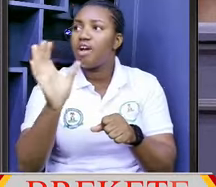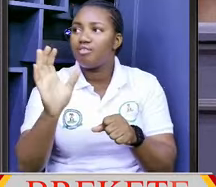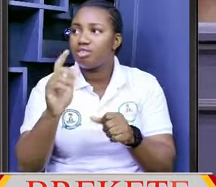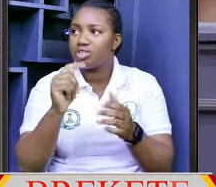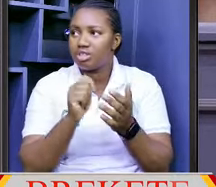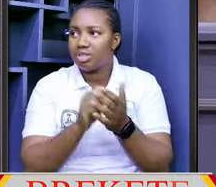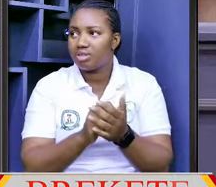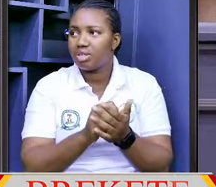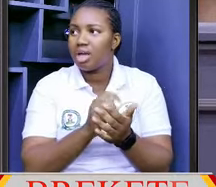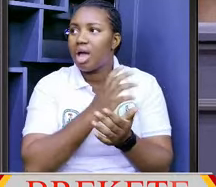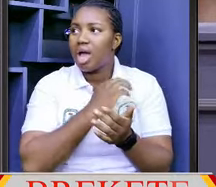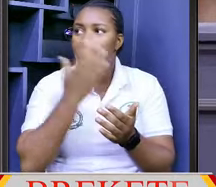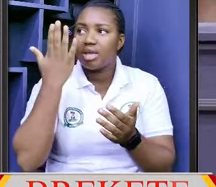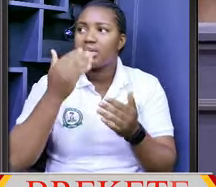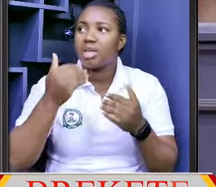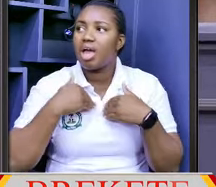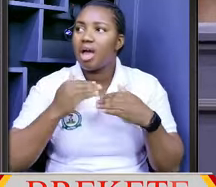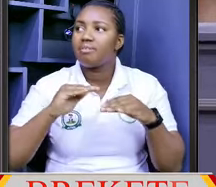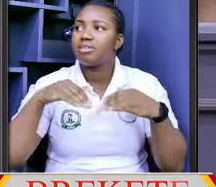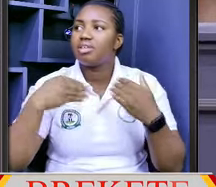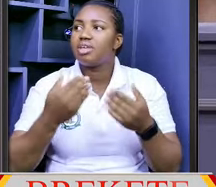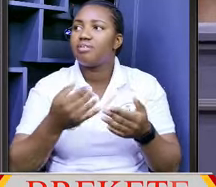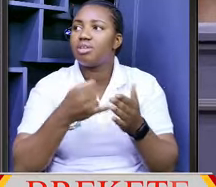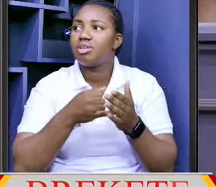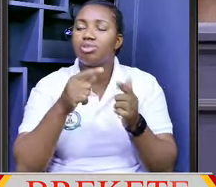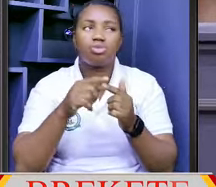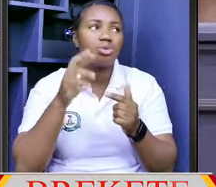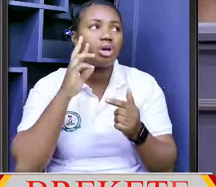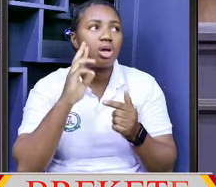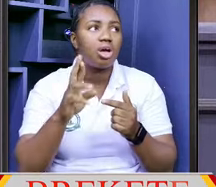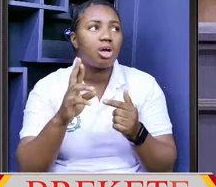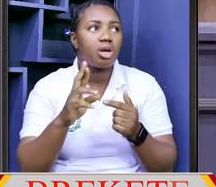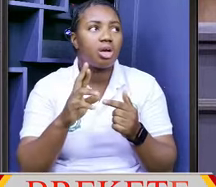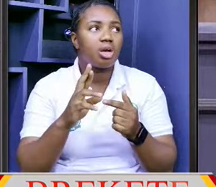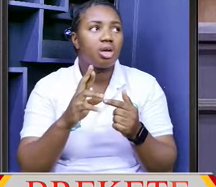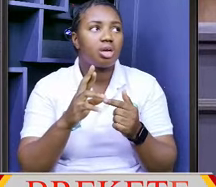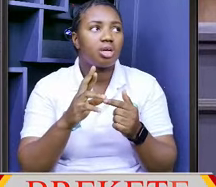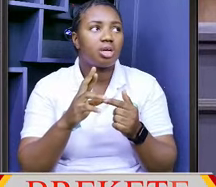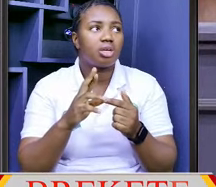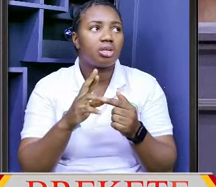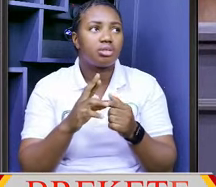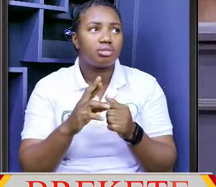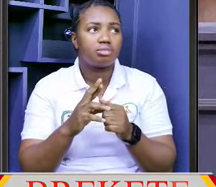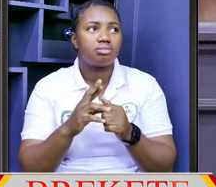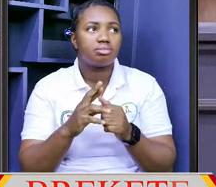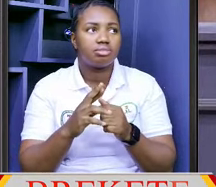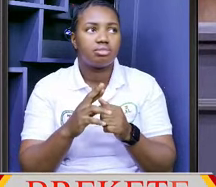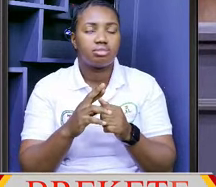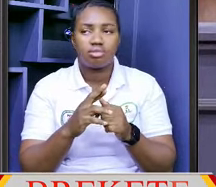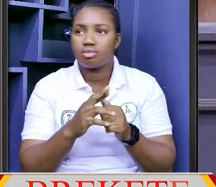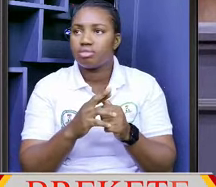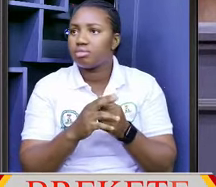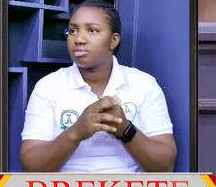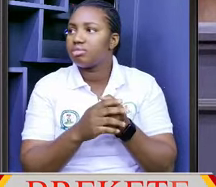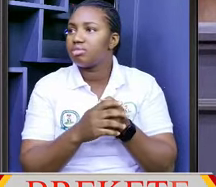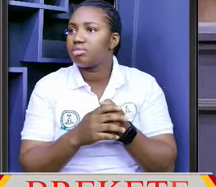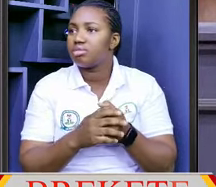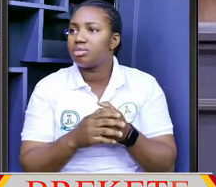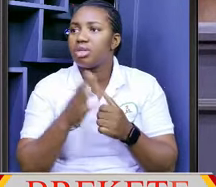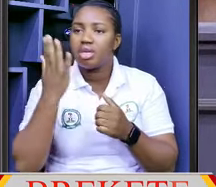500,000 and they have given it to her. Yes, sir. Okay, 500,000. Yes, sir. Harafum gave